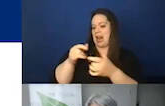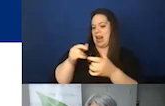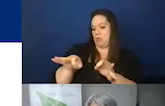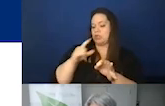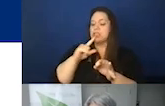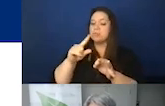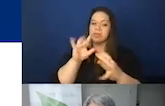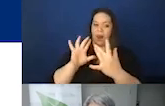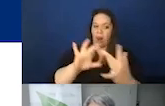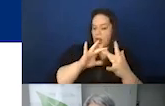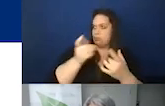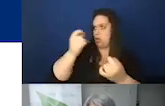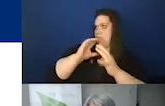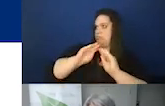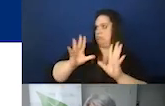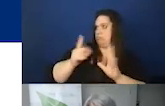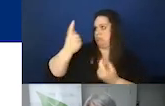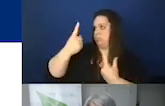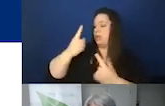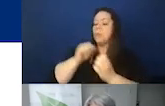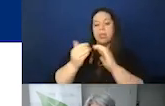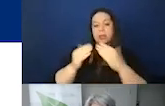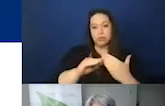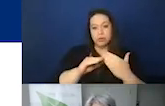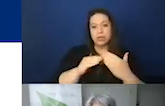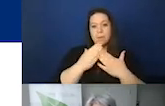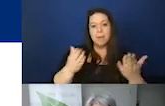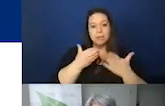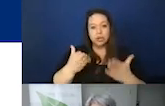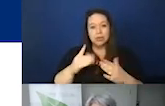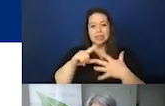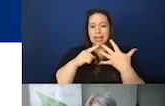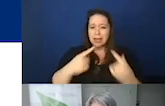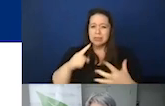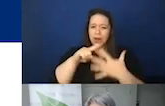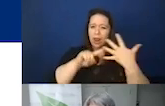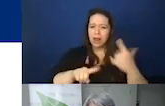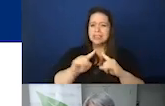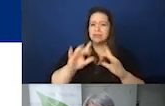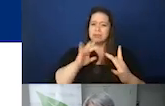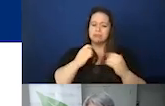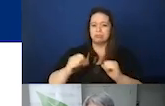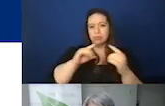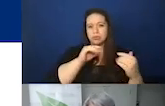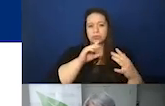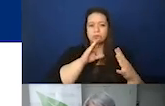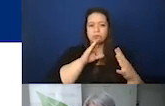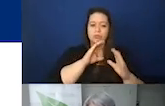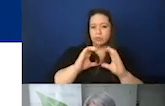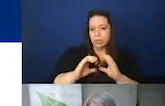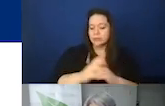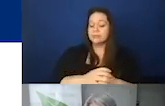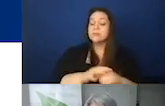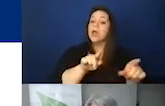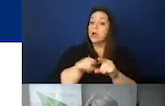by the community, public service announcements, and the like, including identification of local vaccine sites